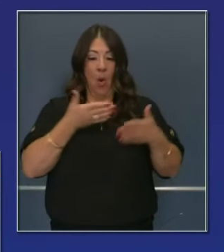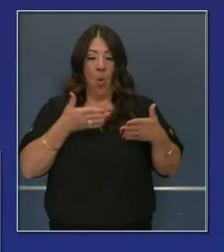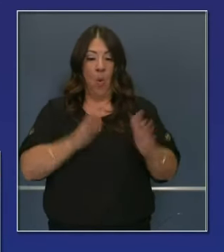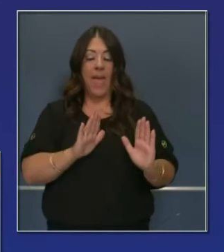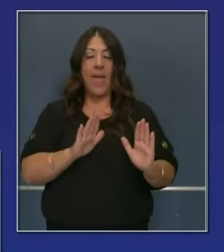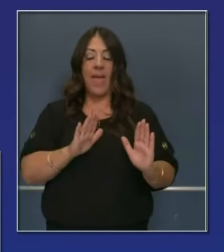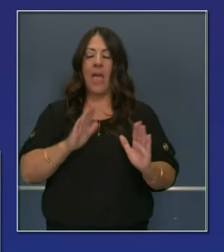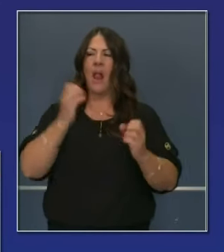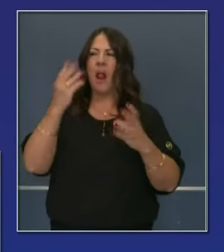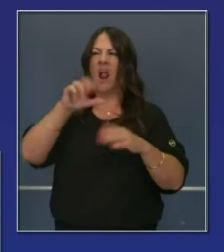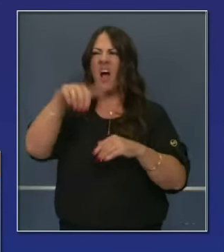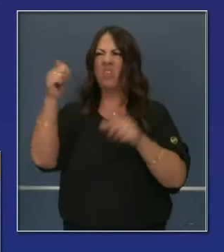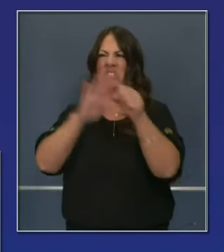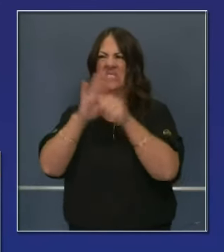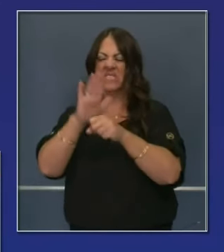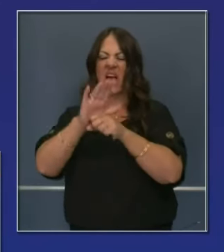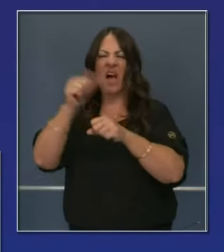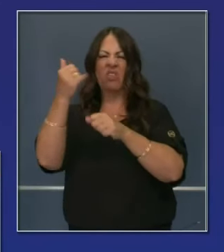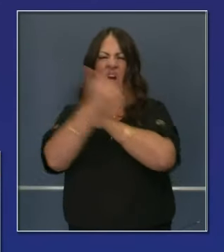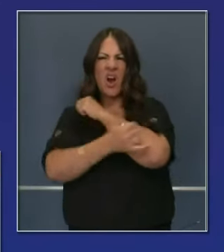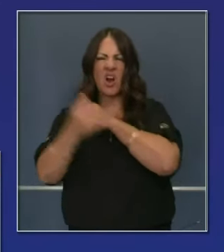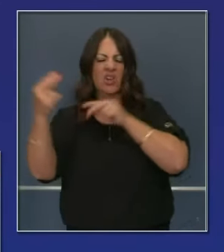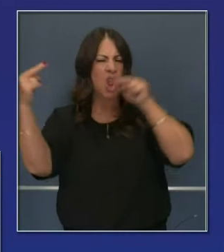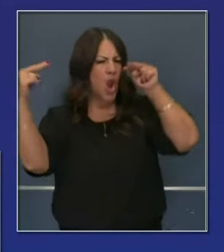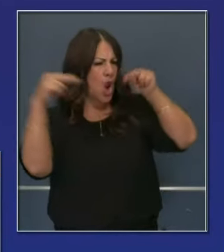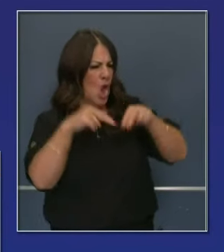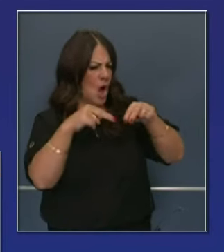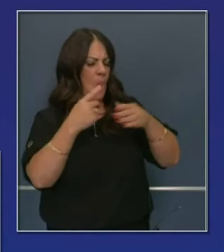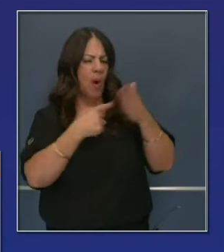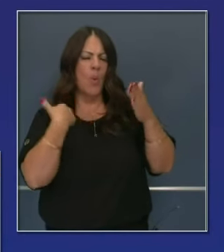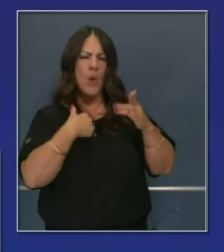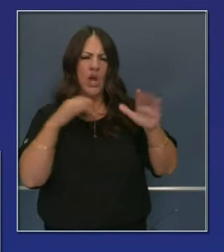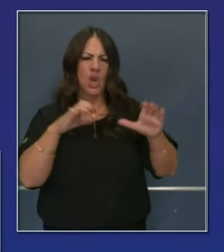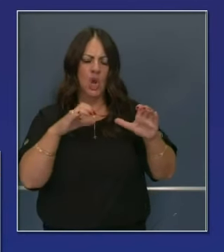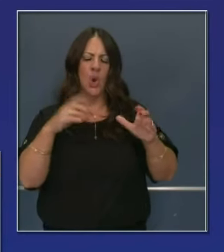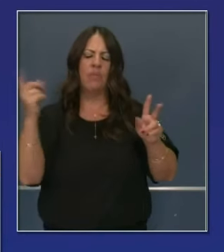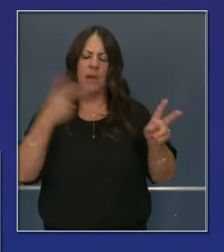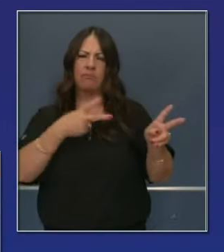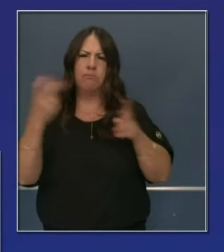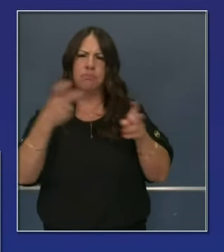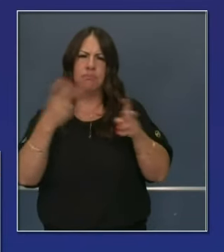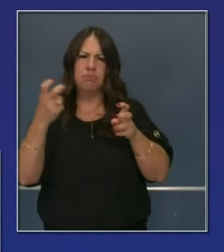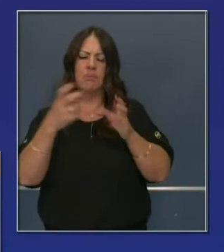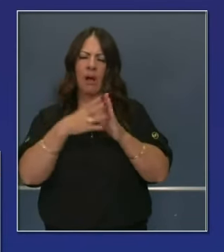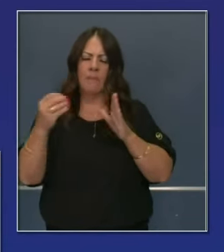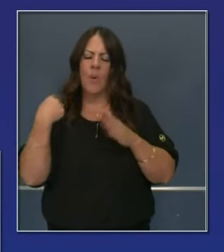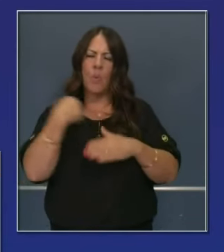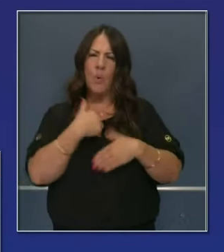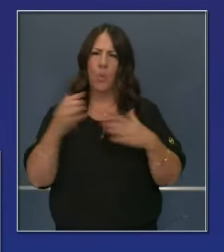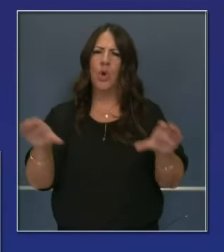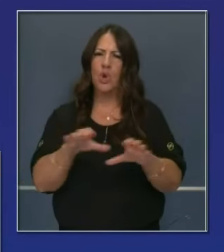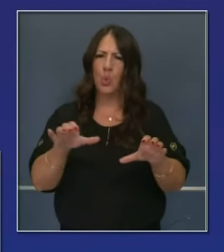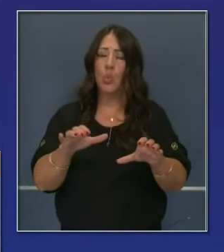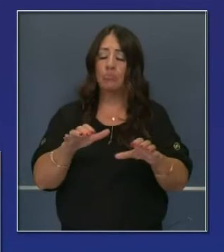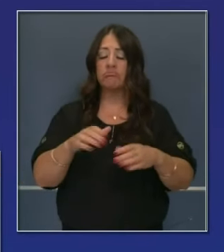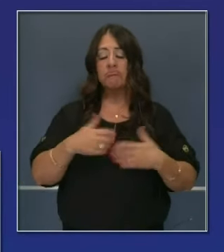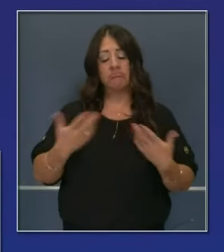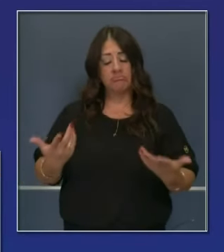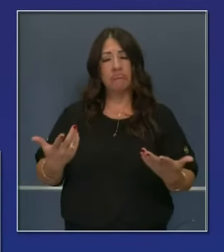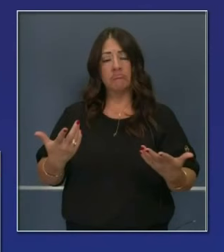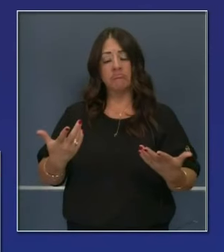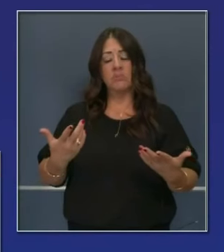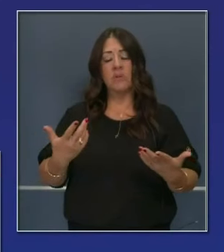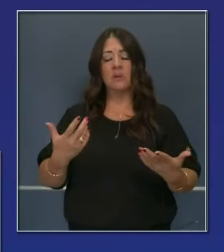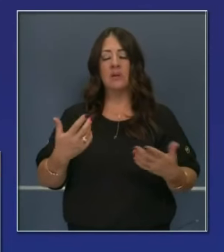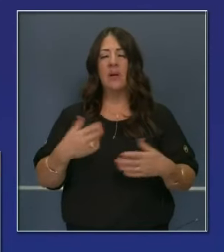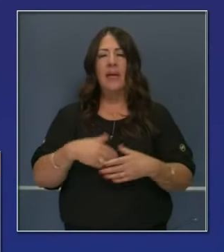APIs that we announced a few months back. Very proud of that, and proud of the input that we're receiving from